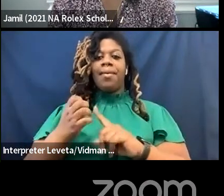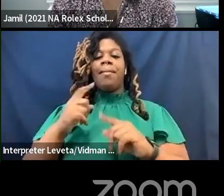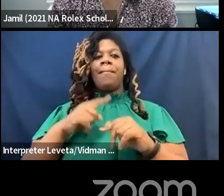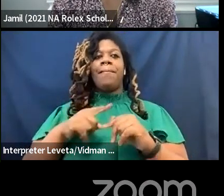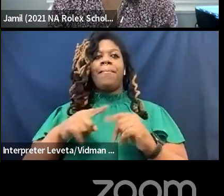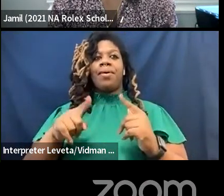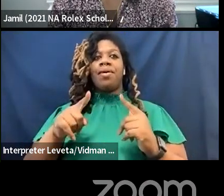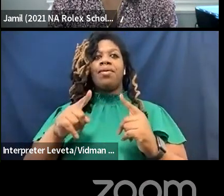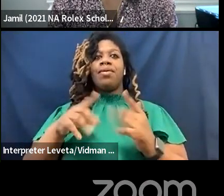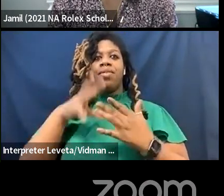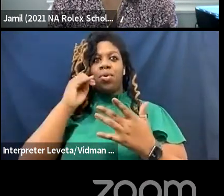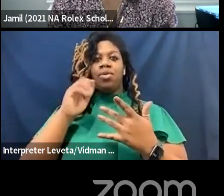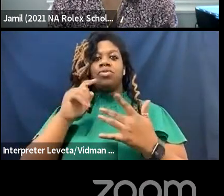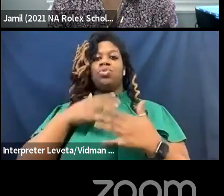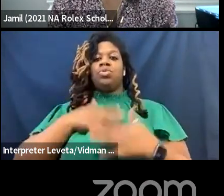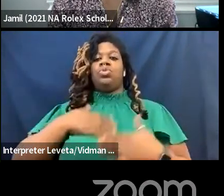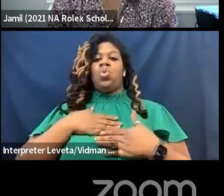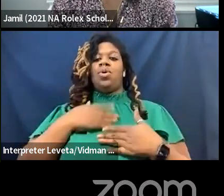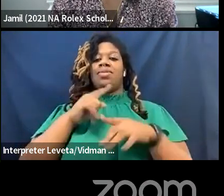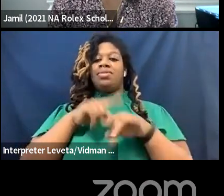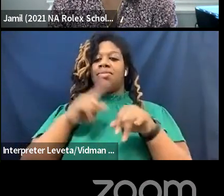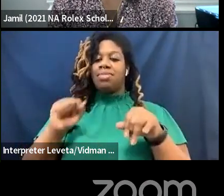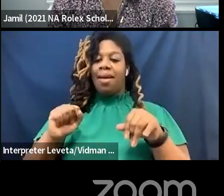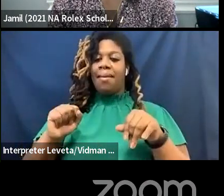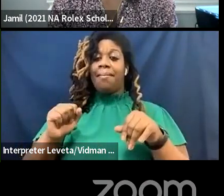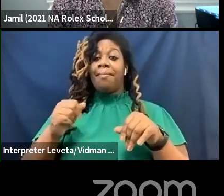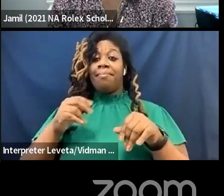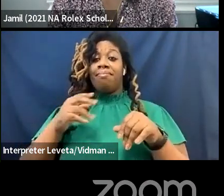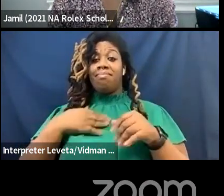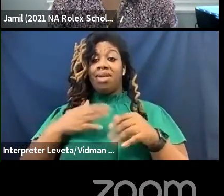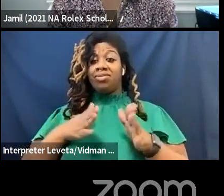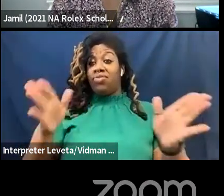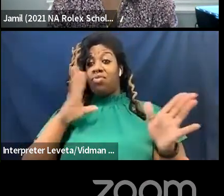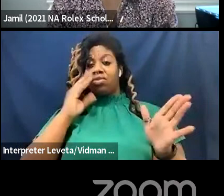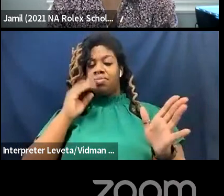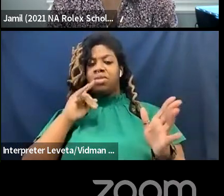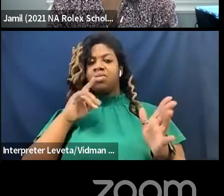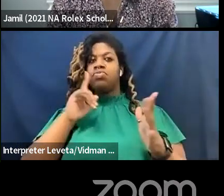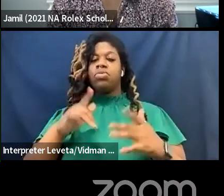it, my overall experience really kind of was enhanced.